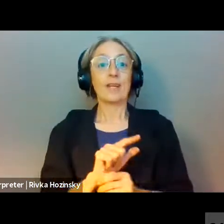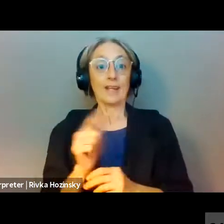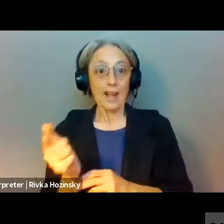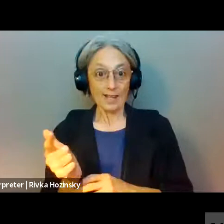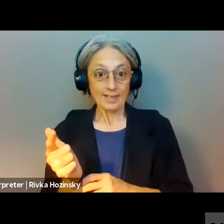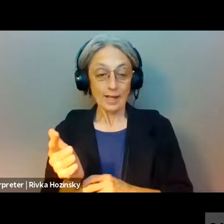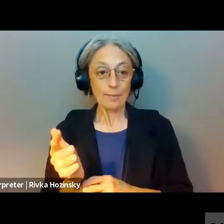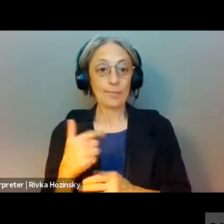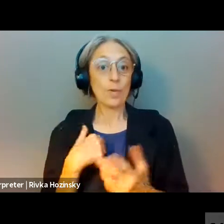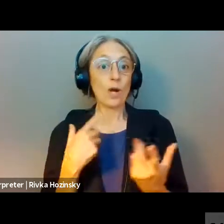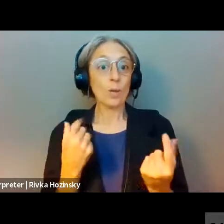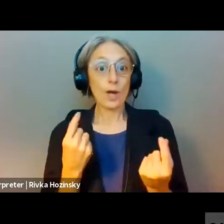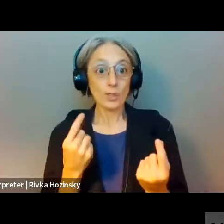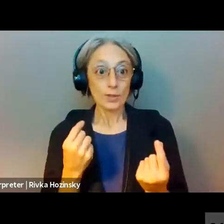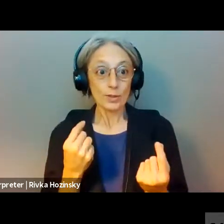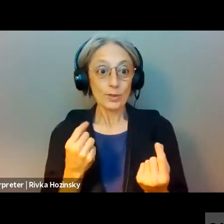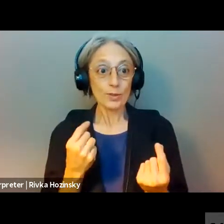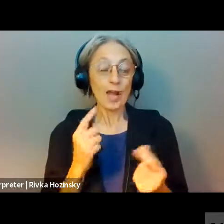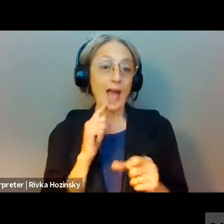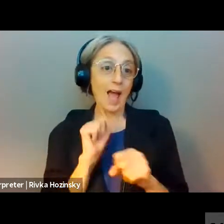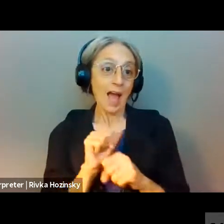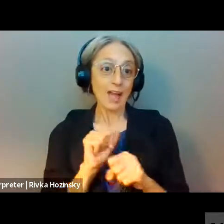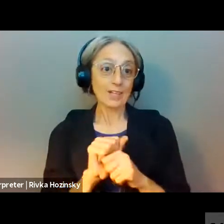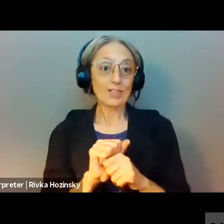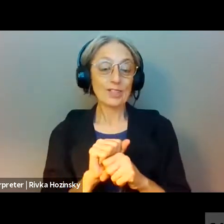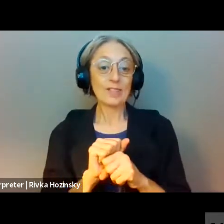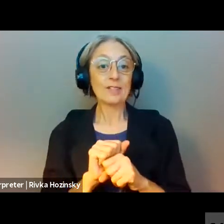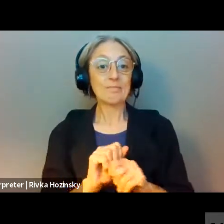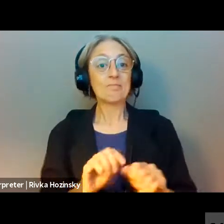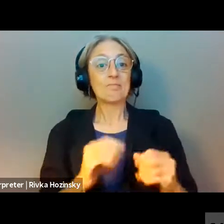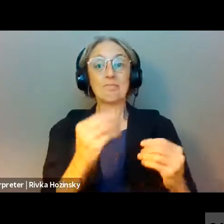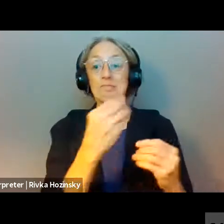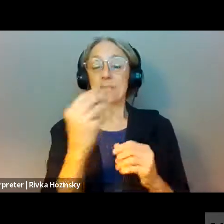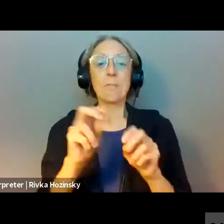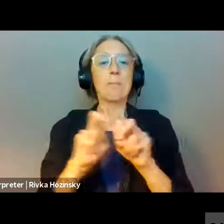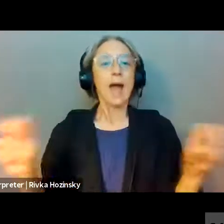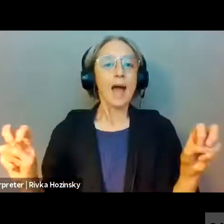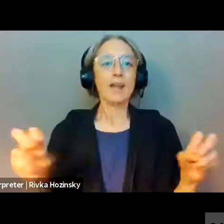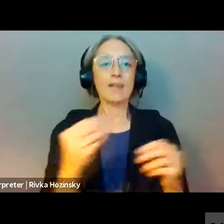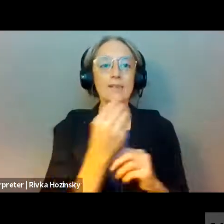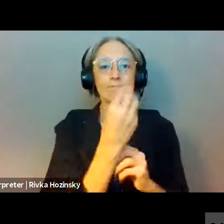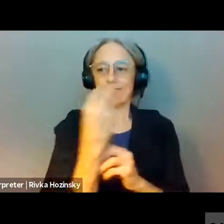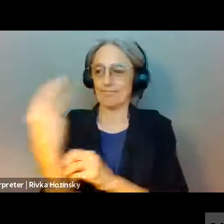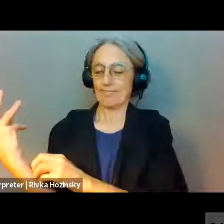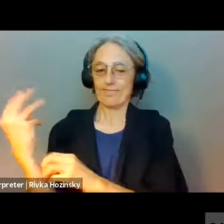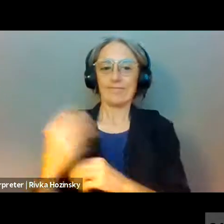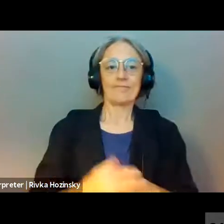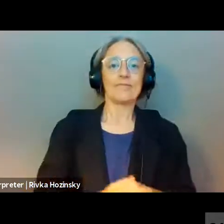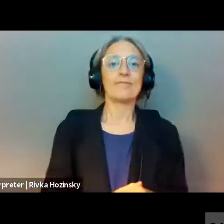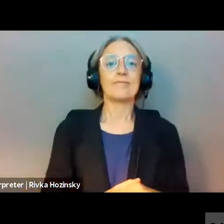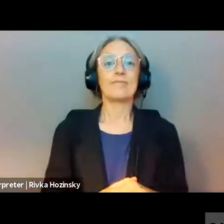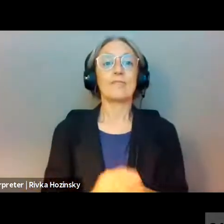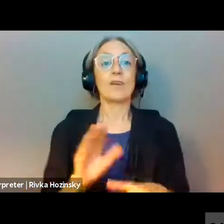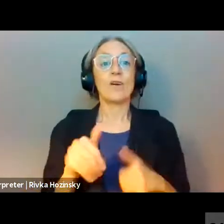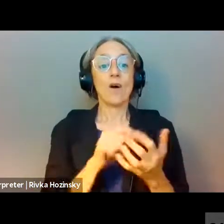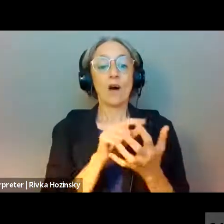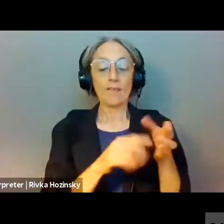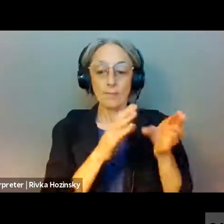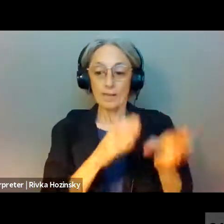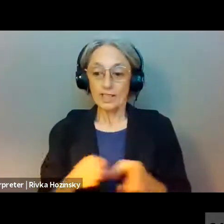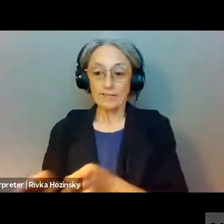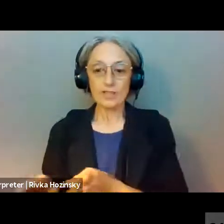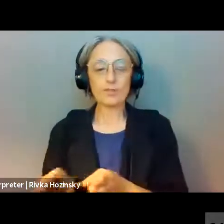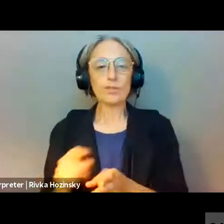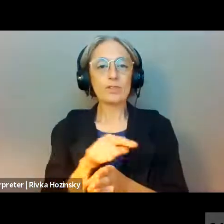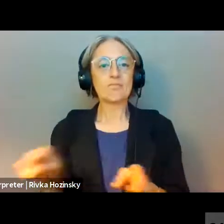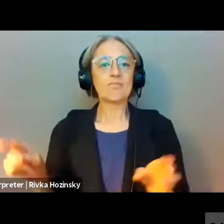to do is actually bring up our panelists, who are all individuals who have been on the front